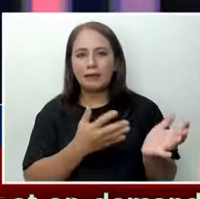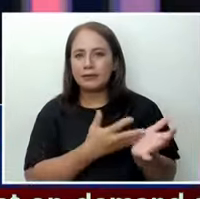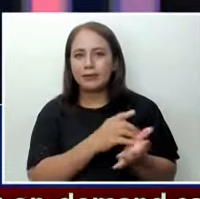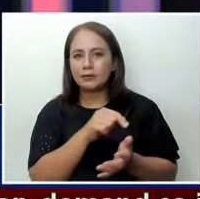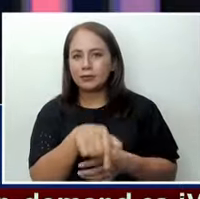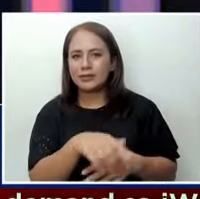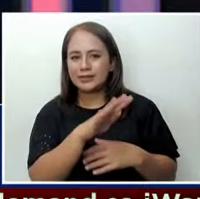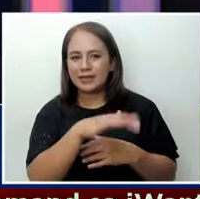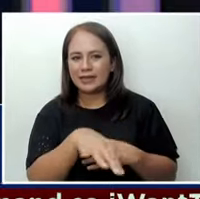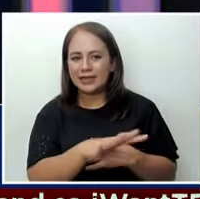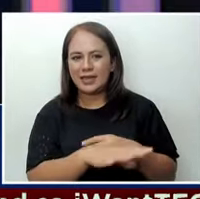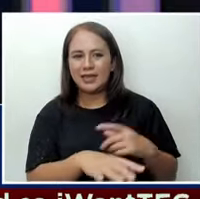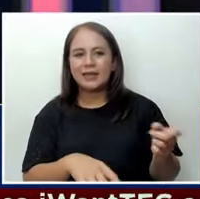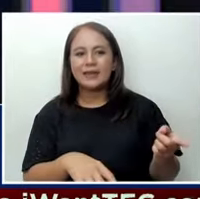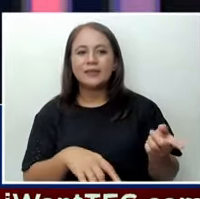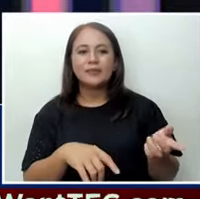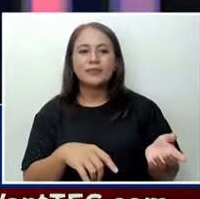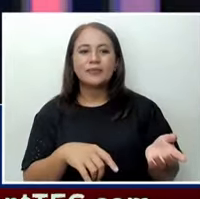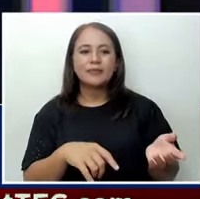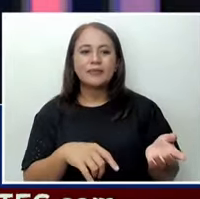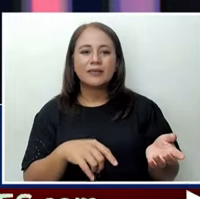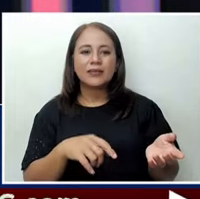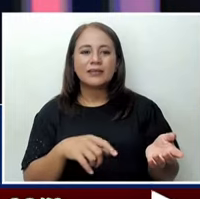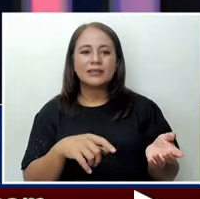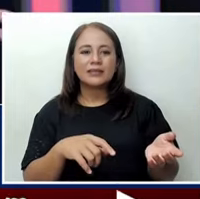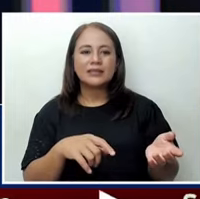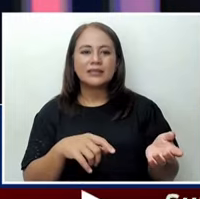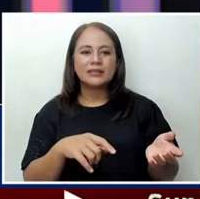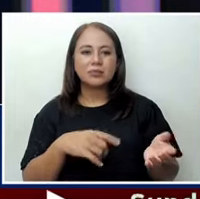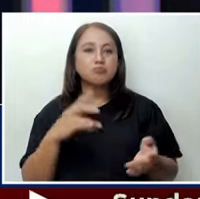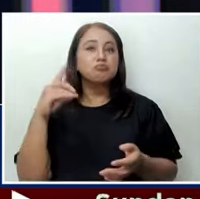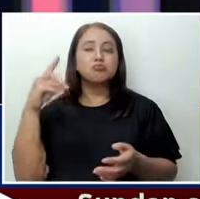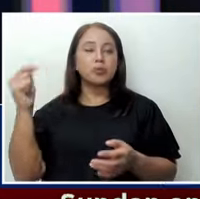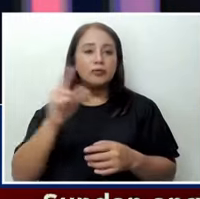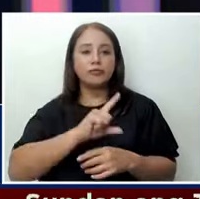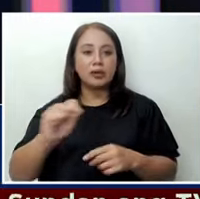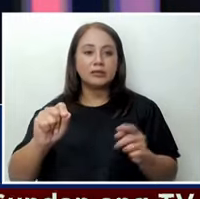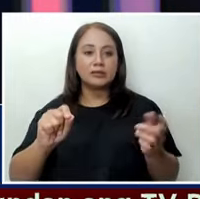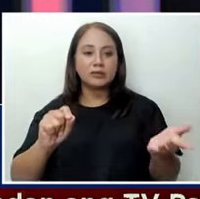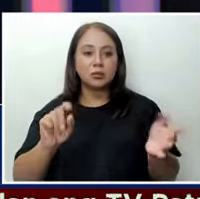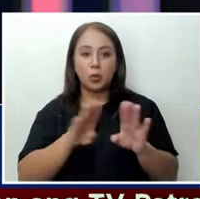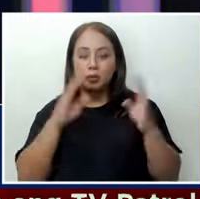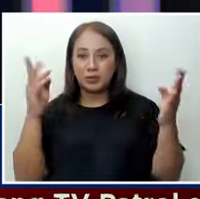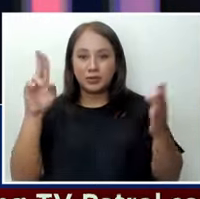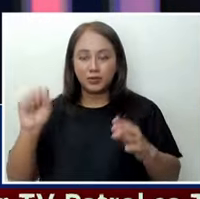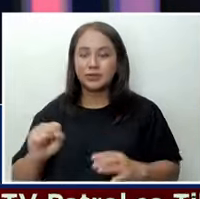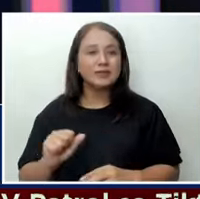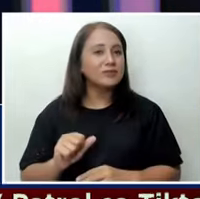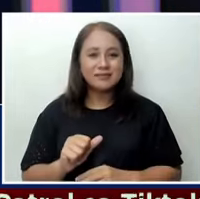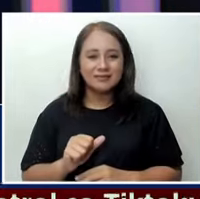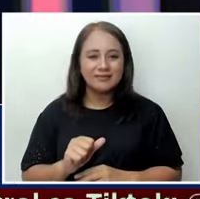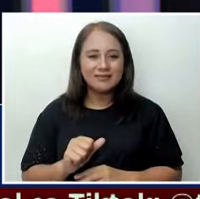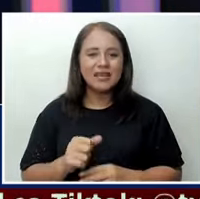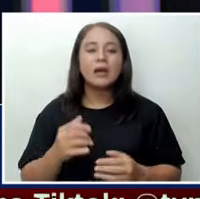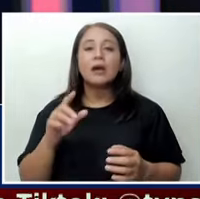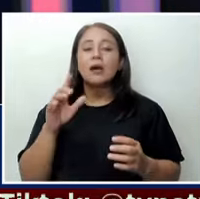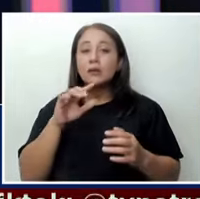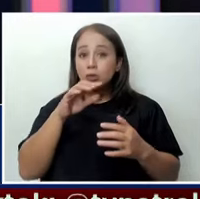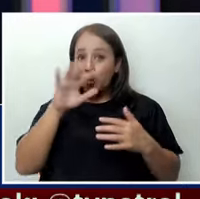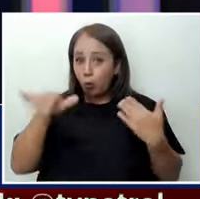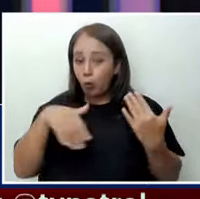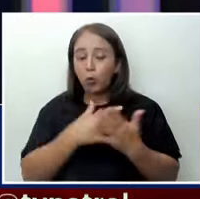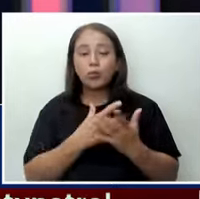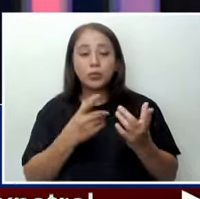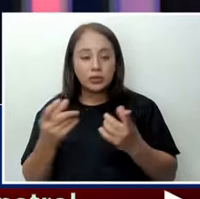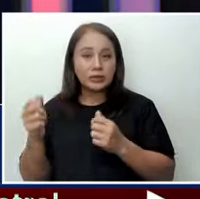not as if somehow somebody snaps a finger and all of a sudden everything is open to the United States. Everything that we do in